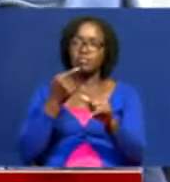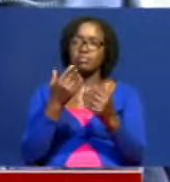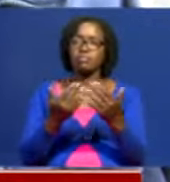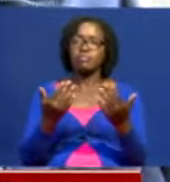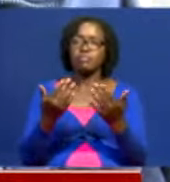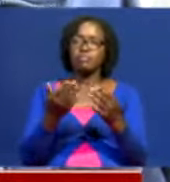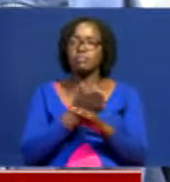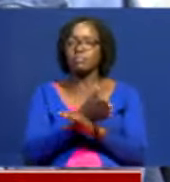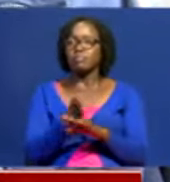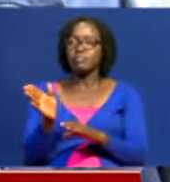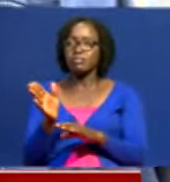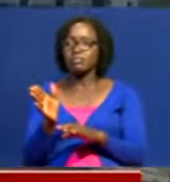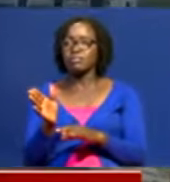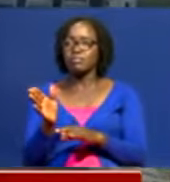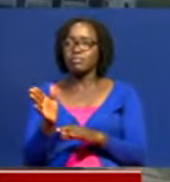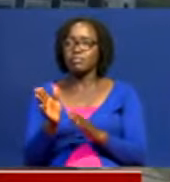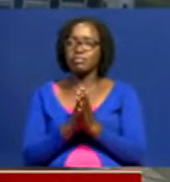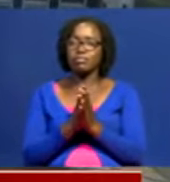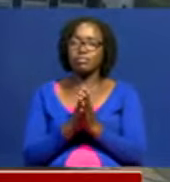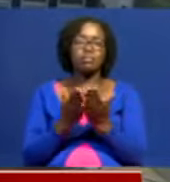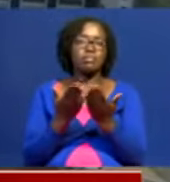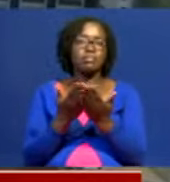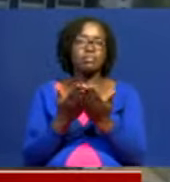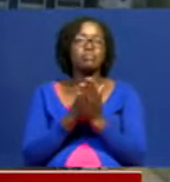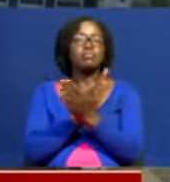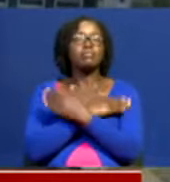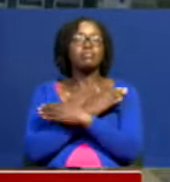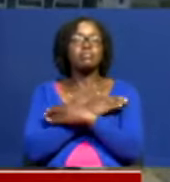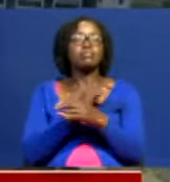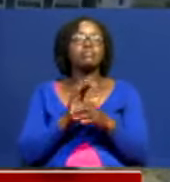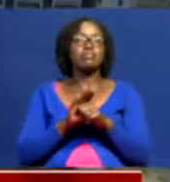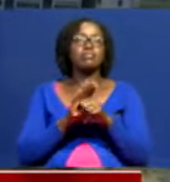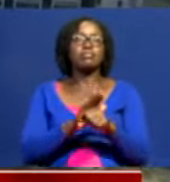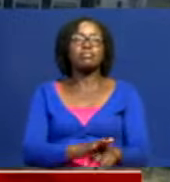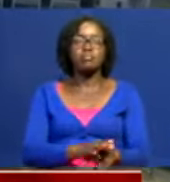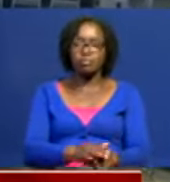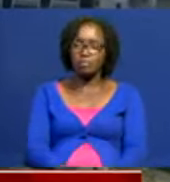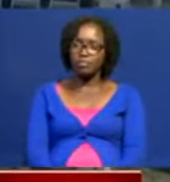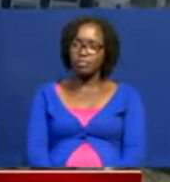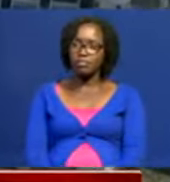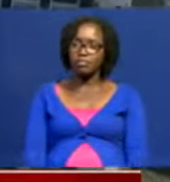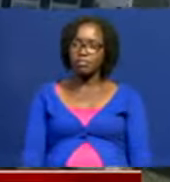astray at this time due to peer pressure. Abdiaziz Hashim for Prime Edition.